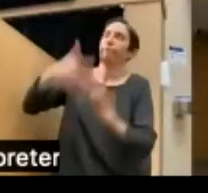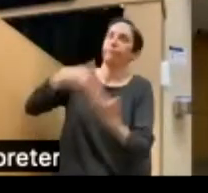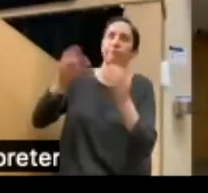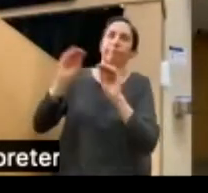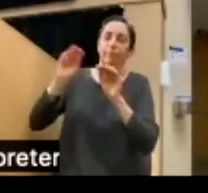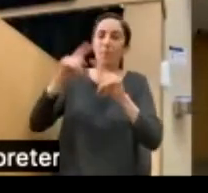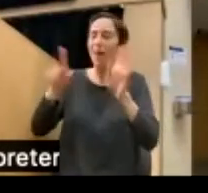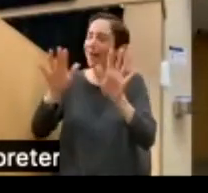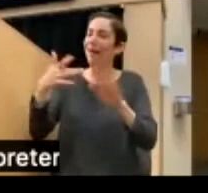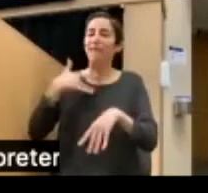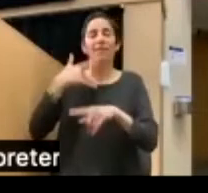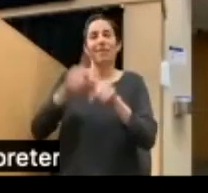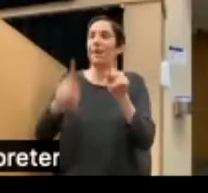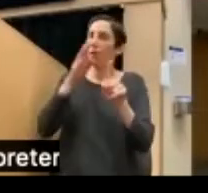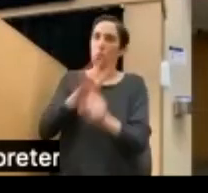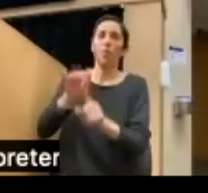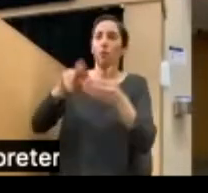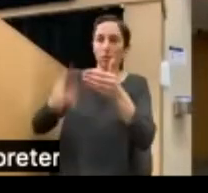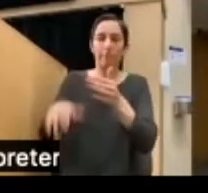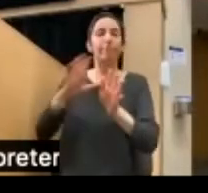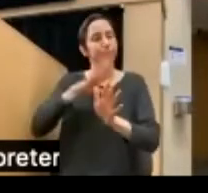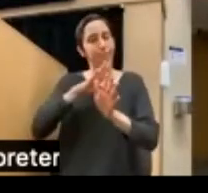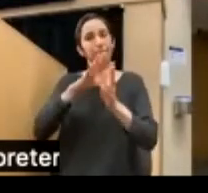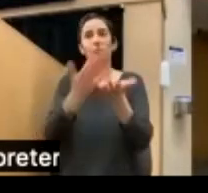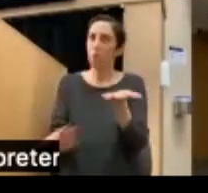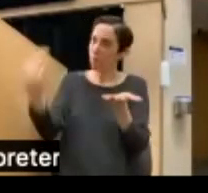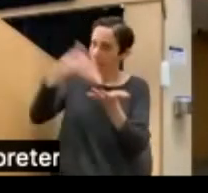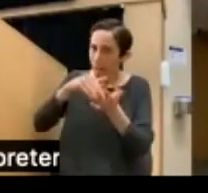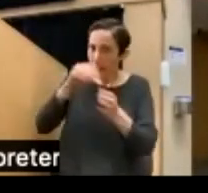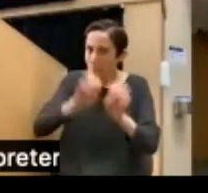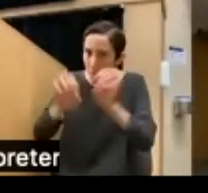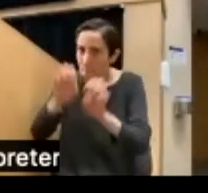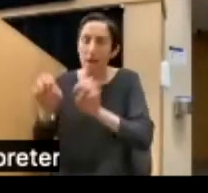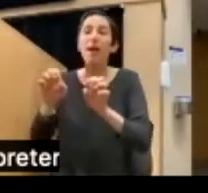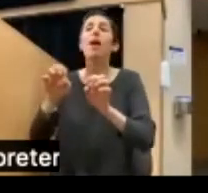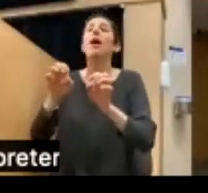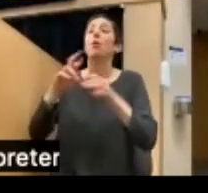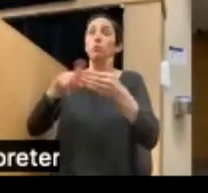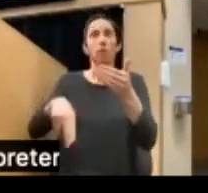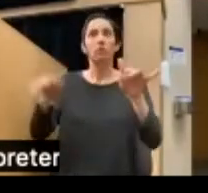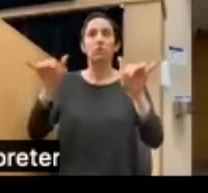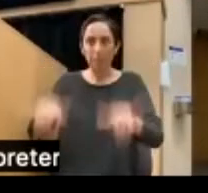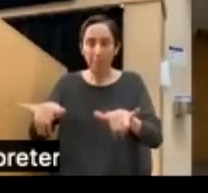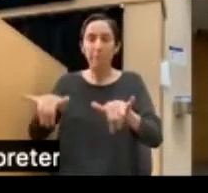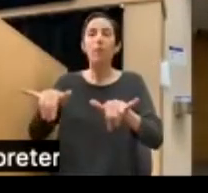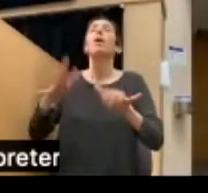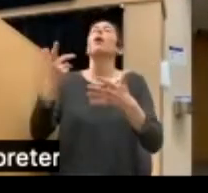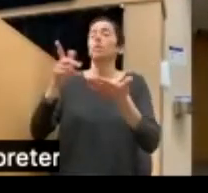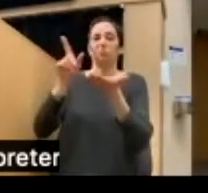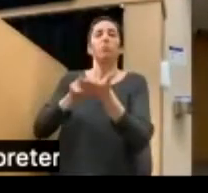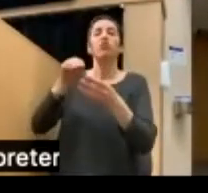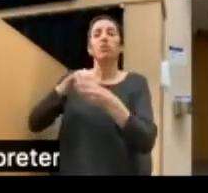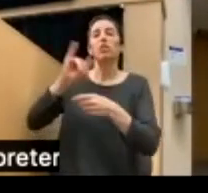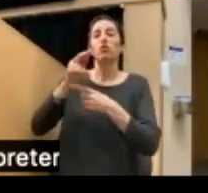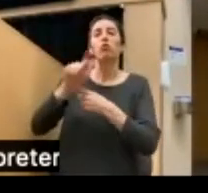they replicated the study. And they got the exact same results and they published it in the journal Science. And that was back